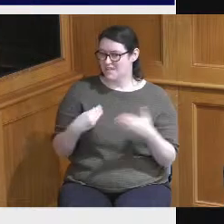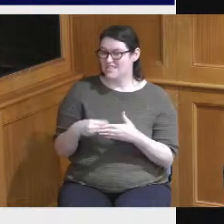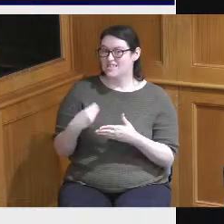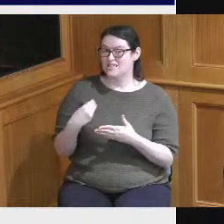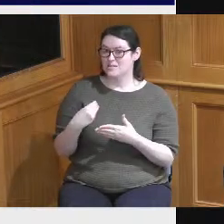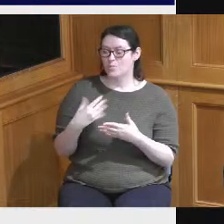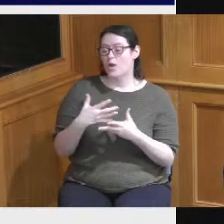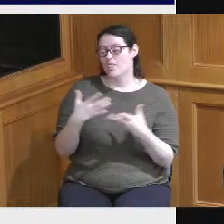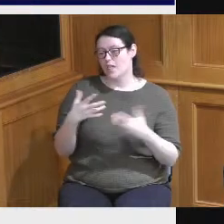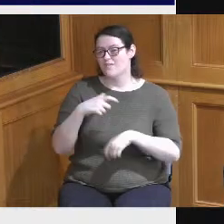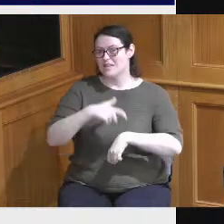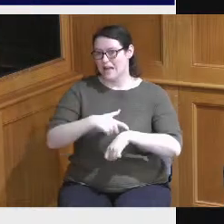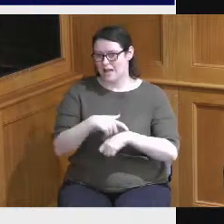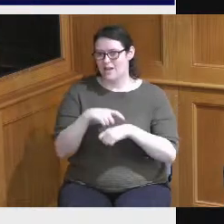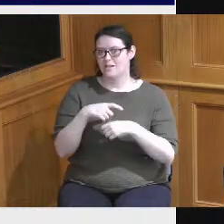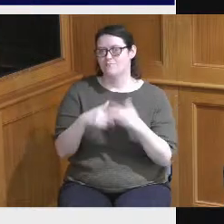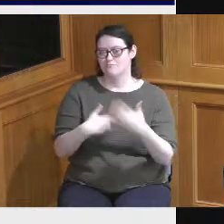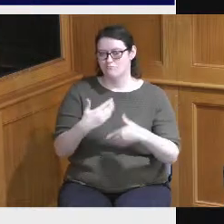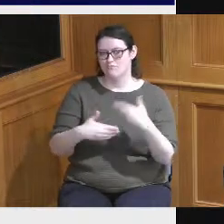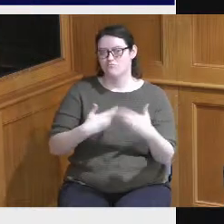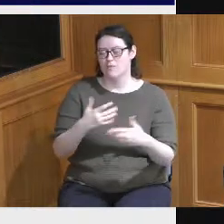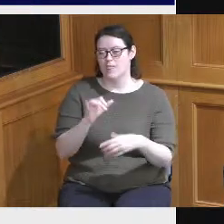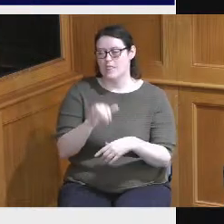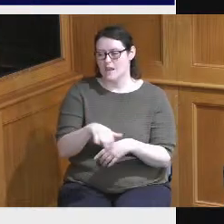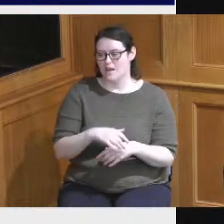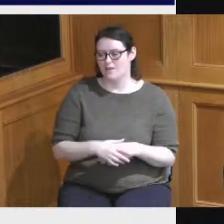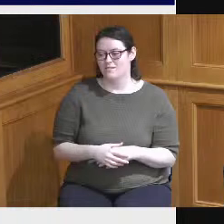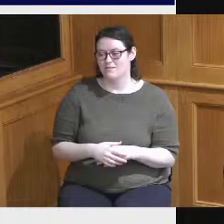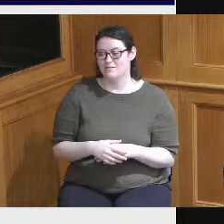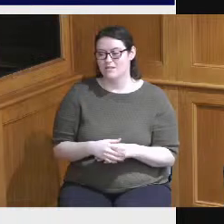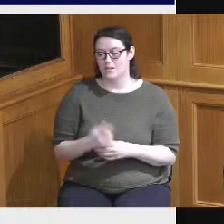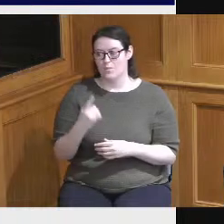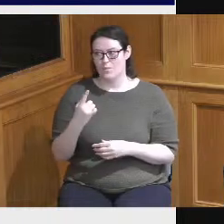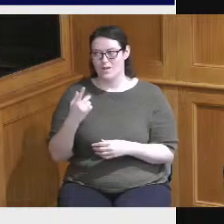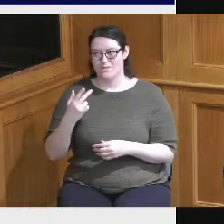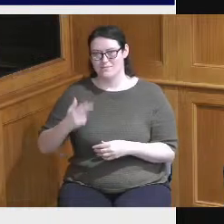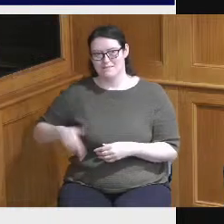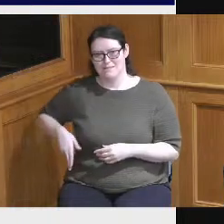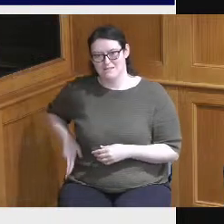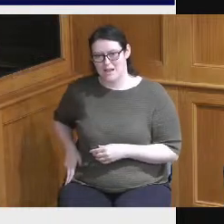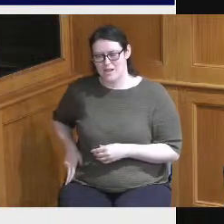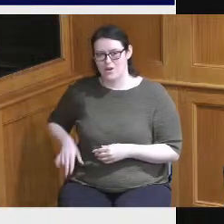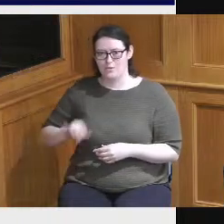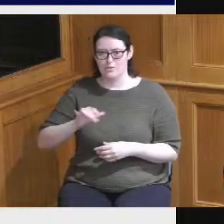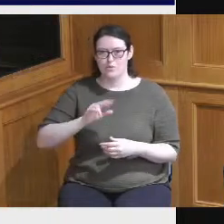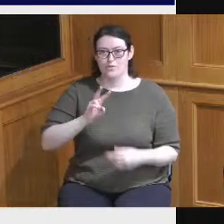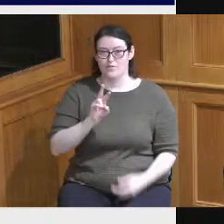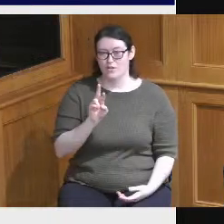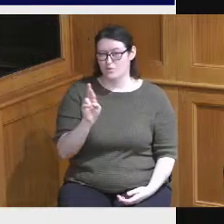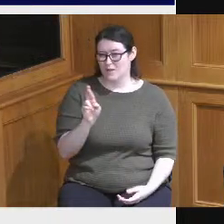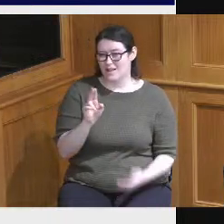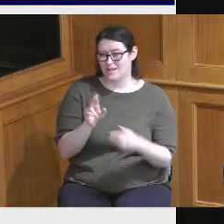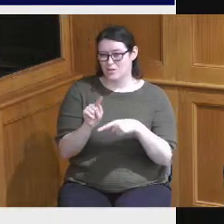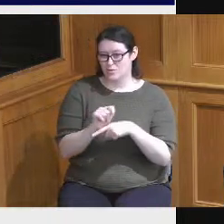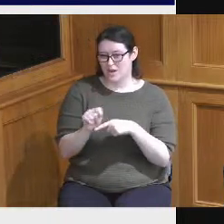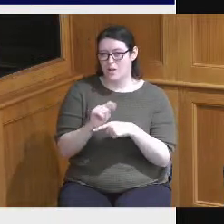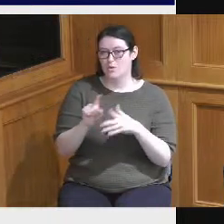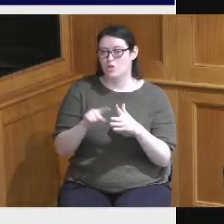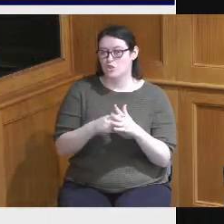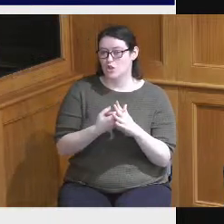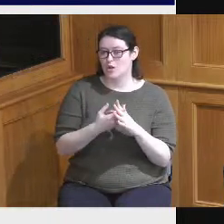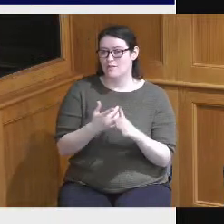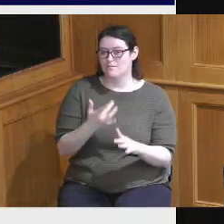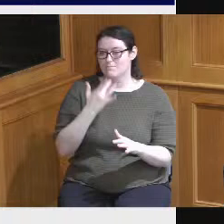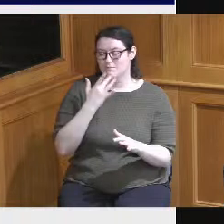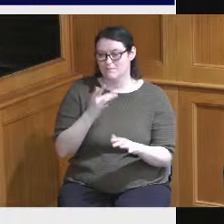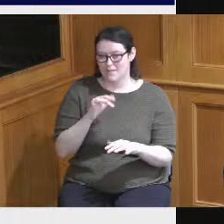time on that. And again, single sidearm. The VR training, we are already starting down that road, but this